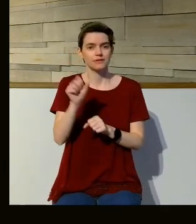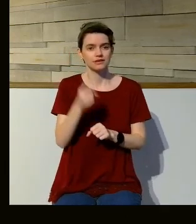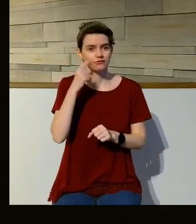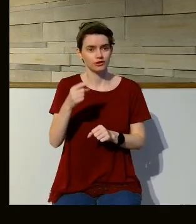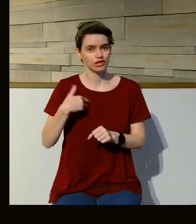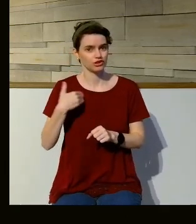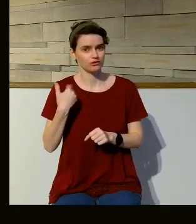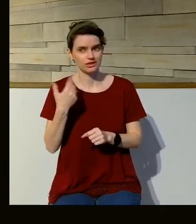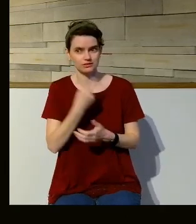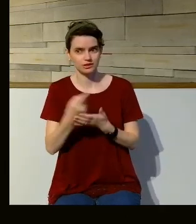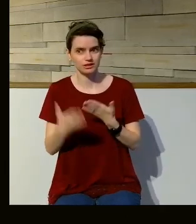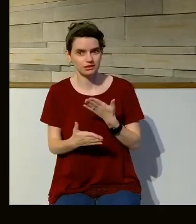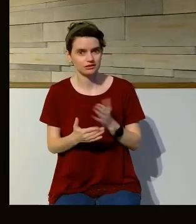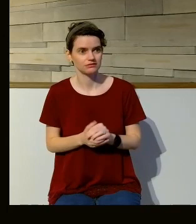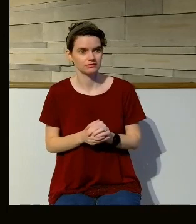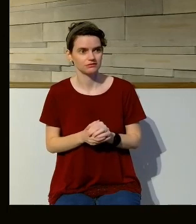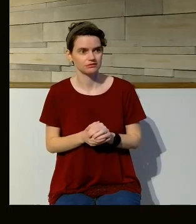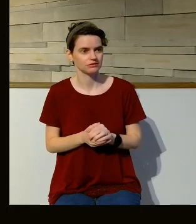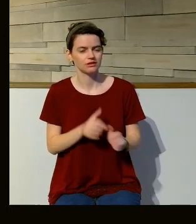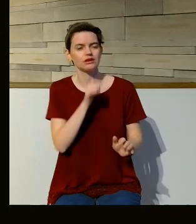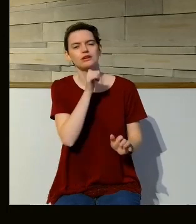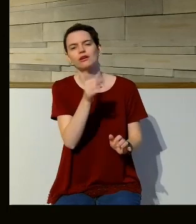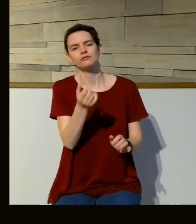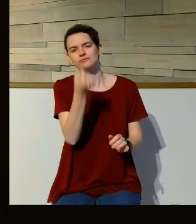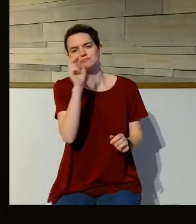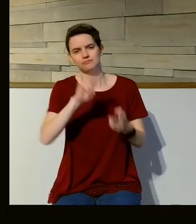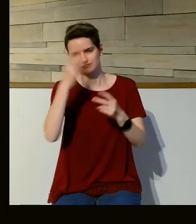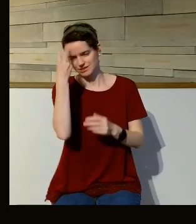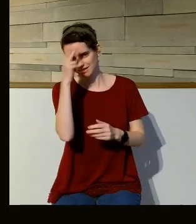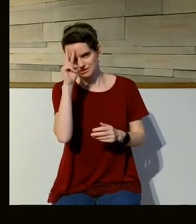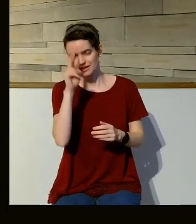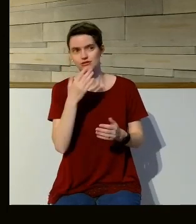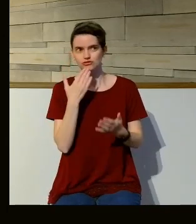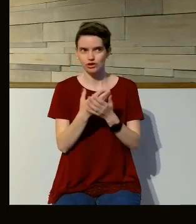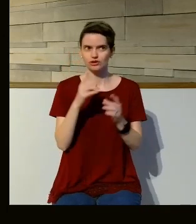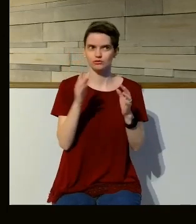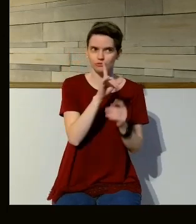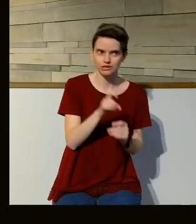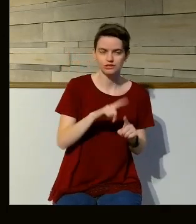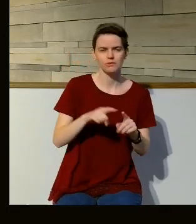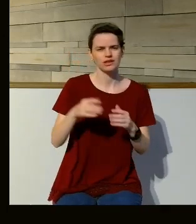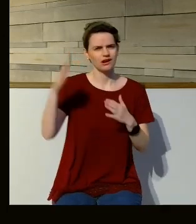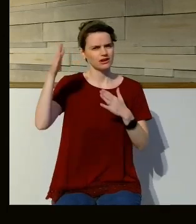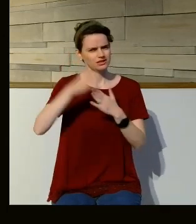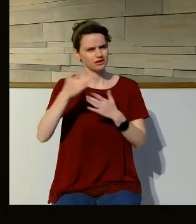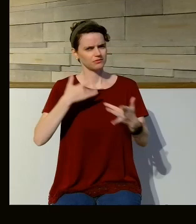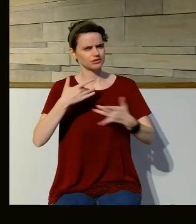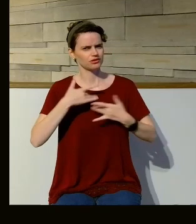lock-in for the youth this weekend? Don't get me wrong, fair questions to ask, but what is truly our greatest